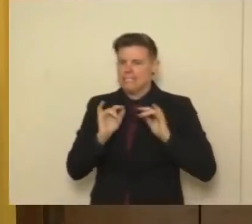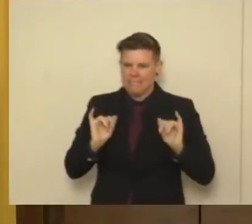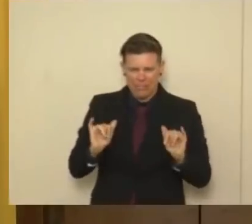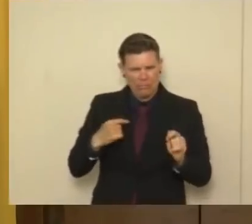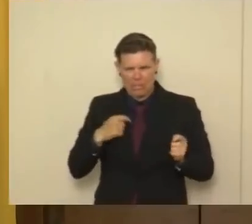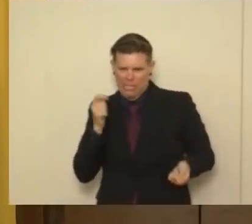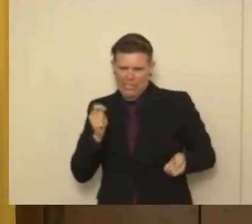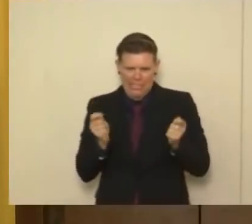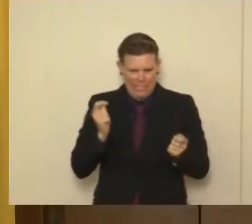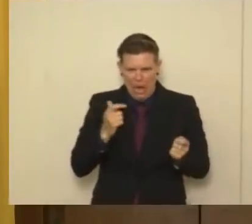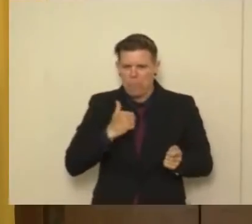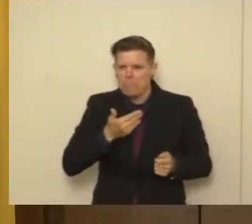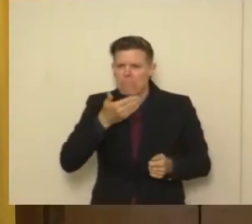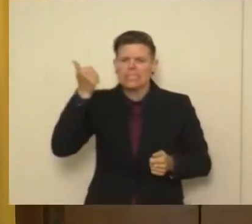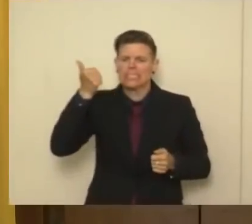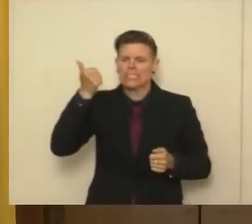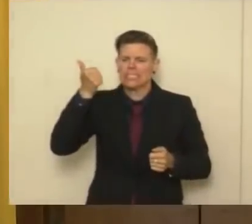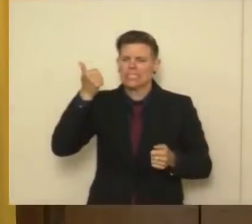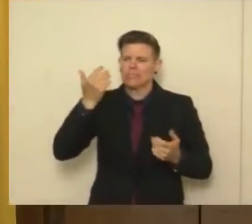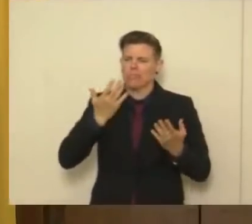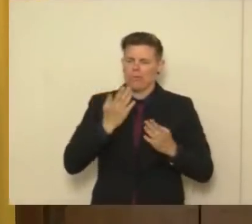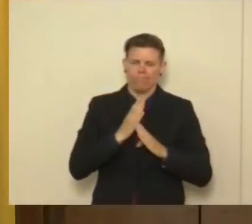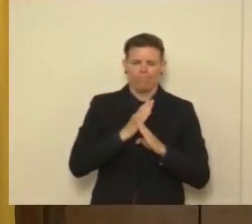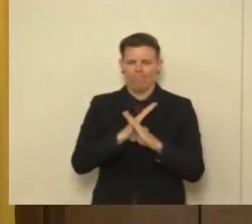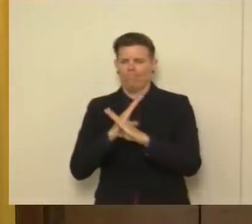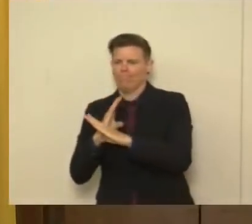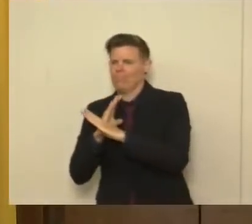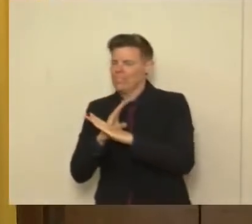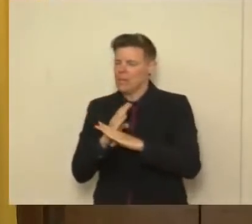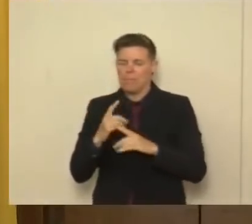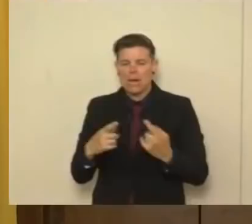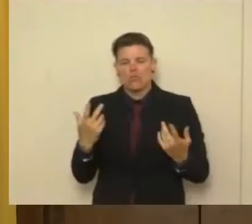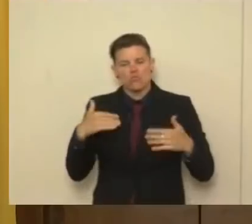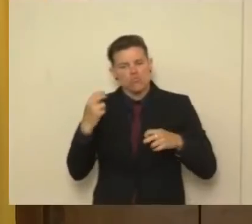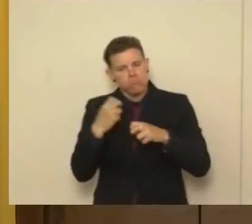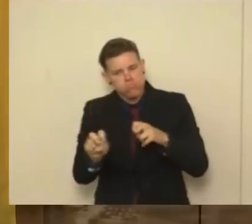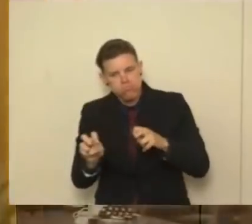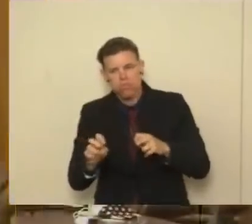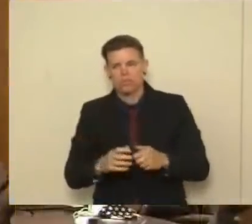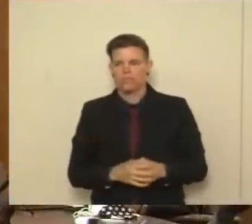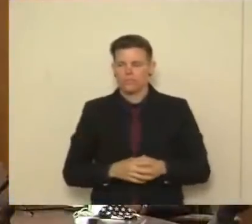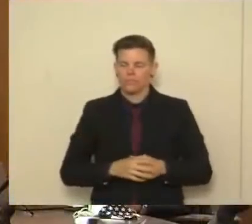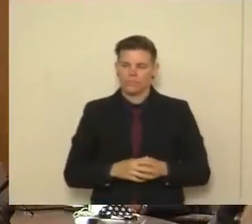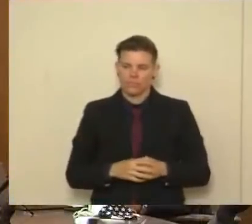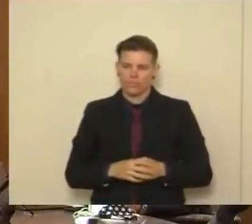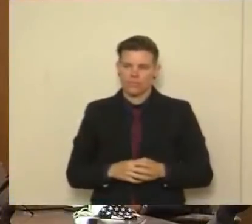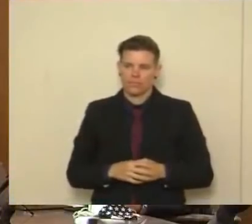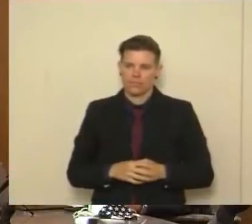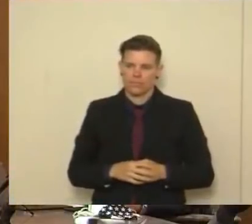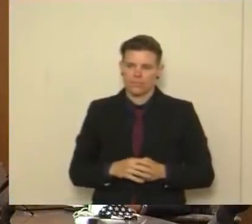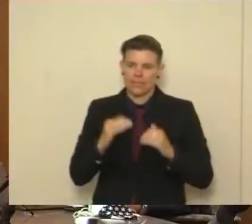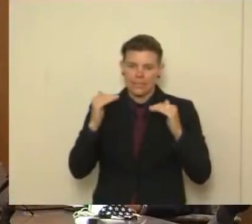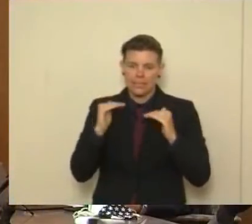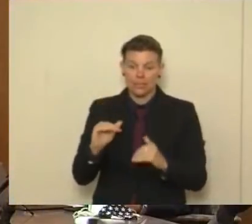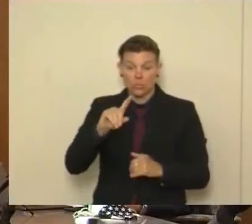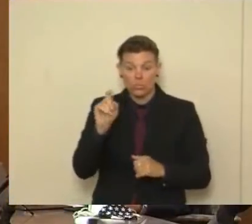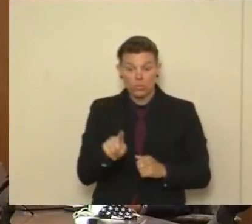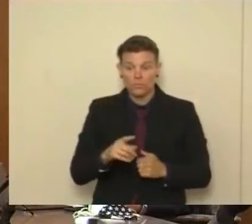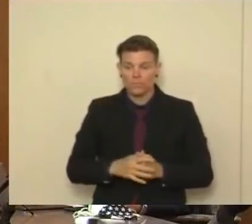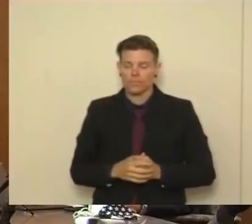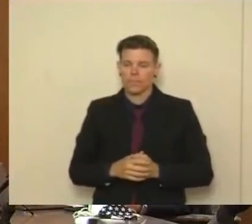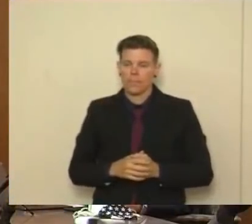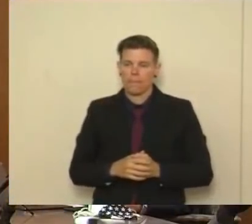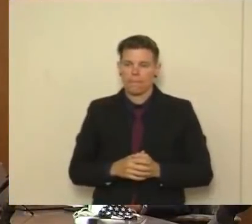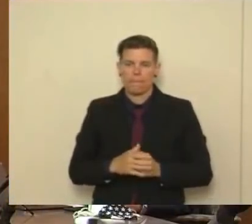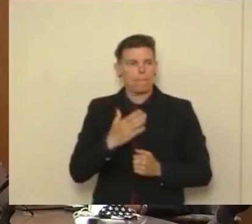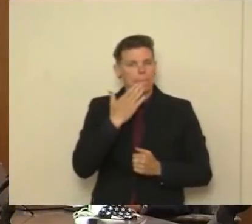coming in the first place, and we were not successful at doing that. Next question. Thank you, Governor. We have a couple more questions.